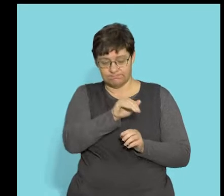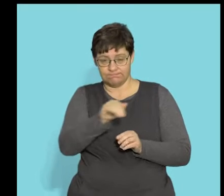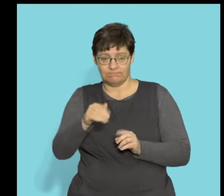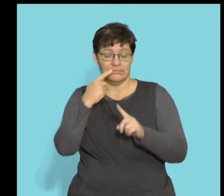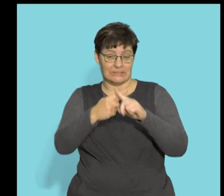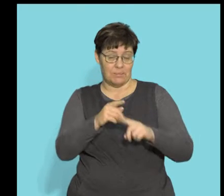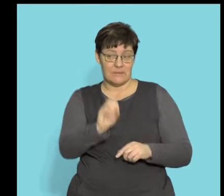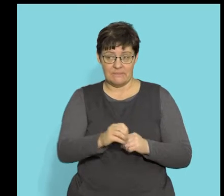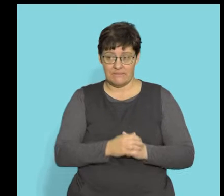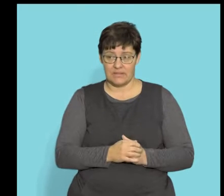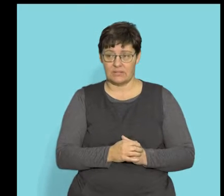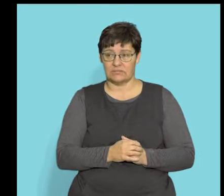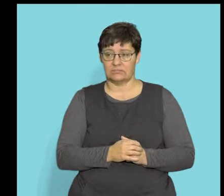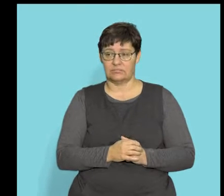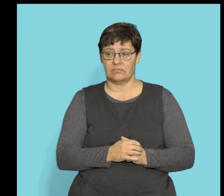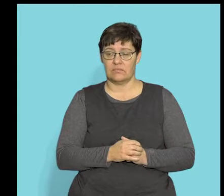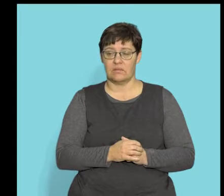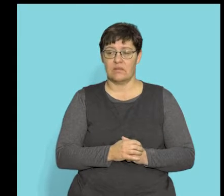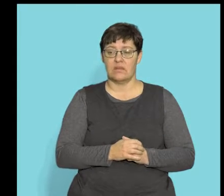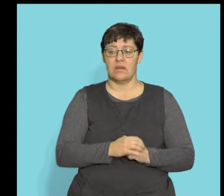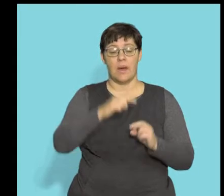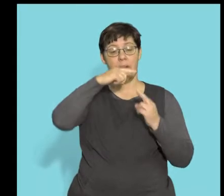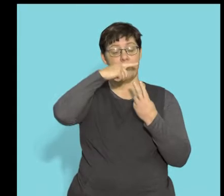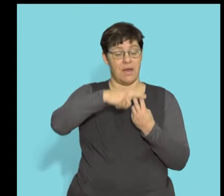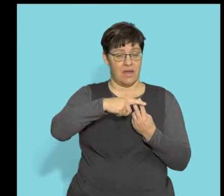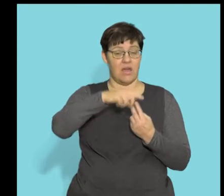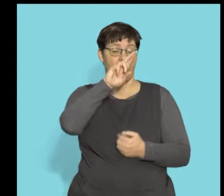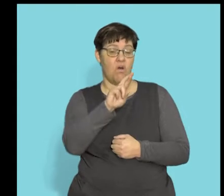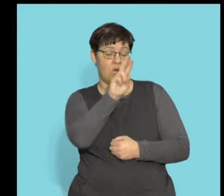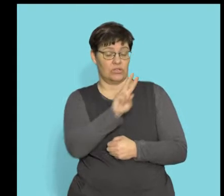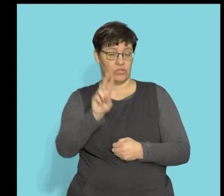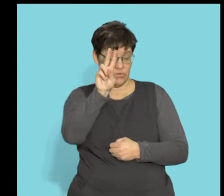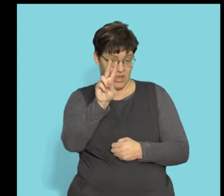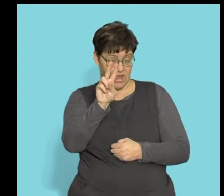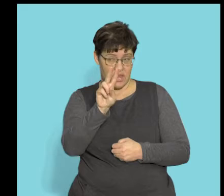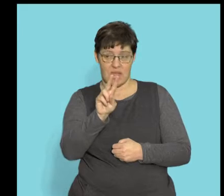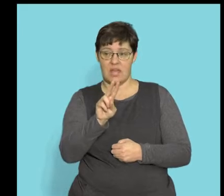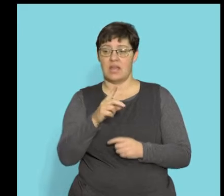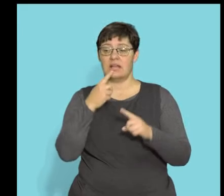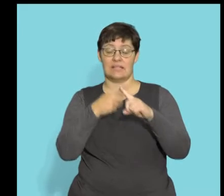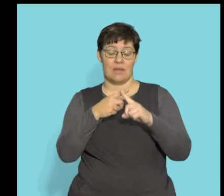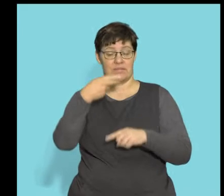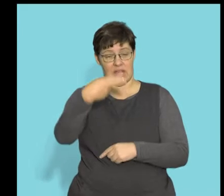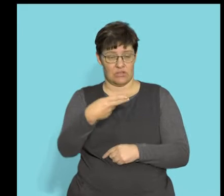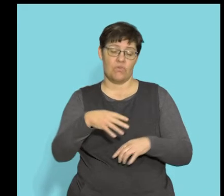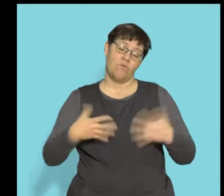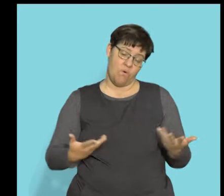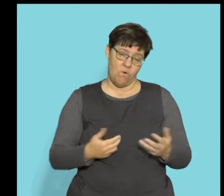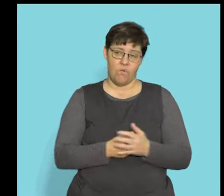perpendicular height. So it's going to be pi r squared times h, which I can also just write